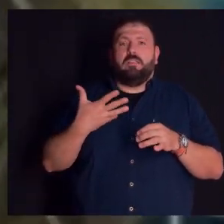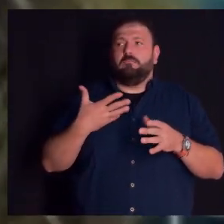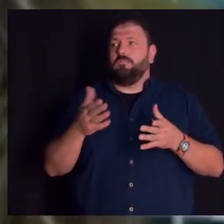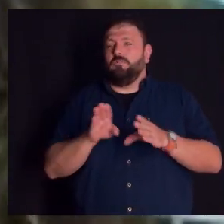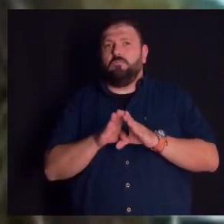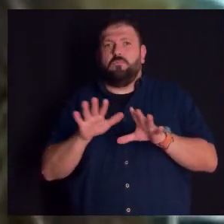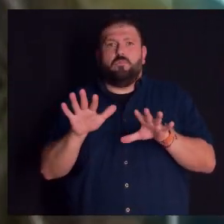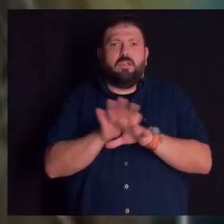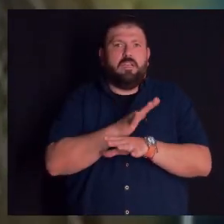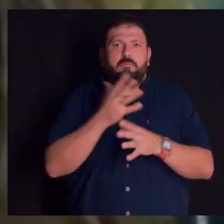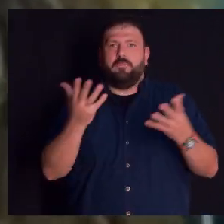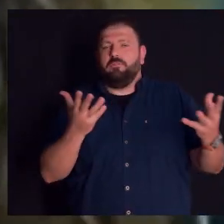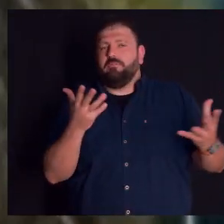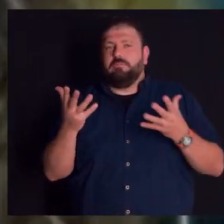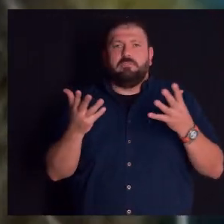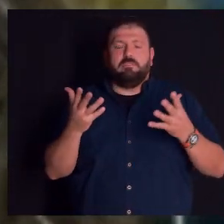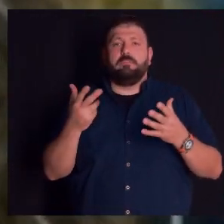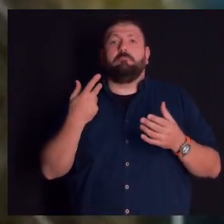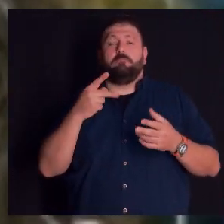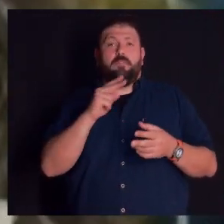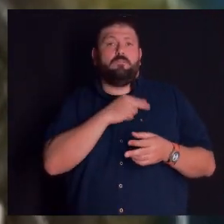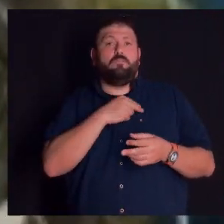We were uncertain.